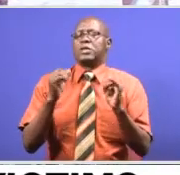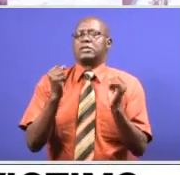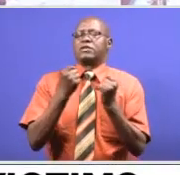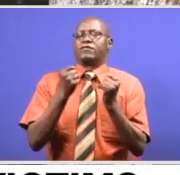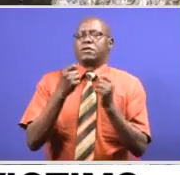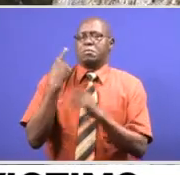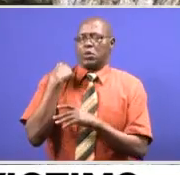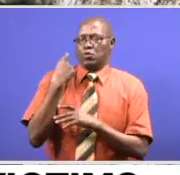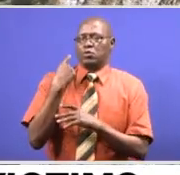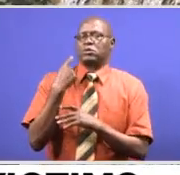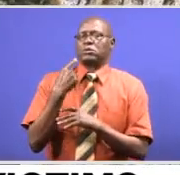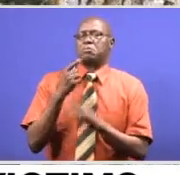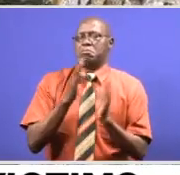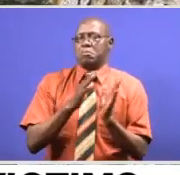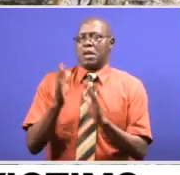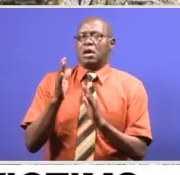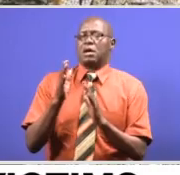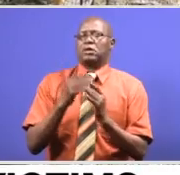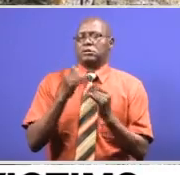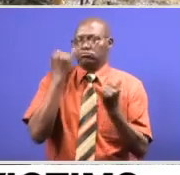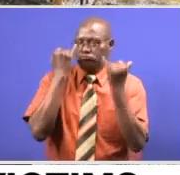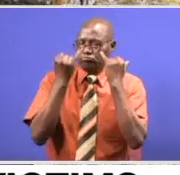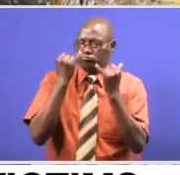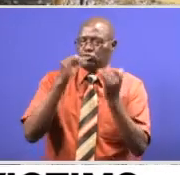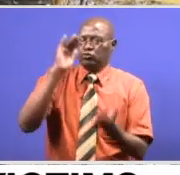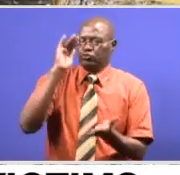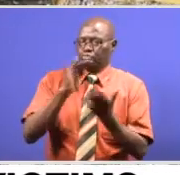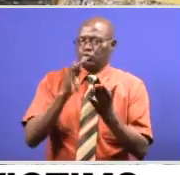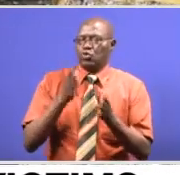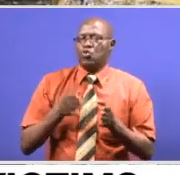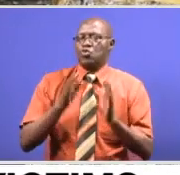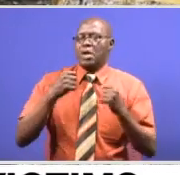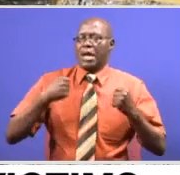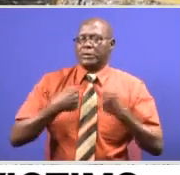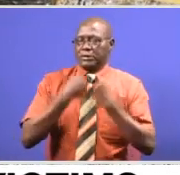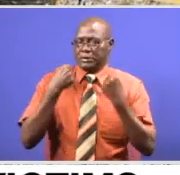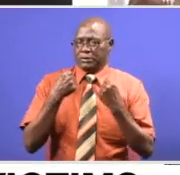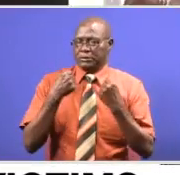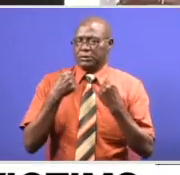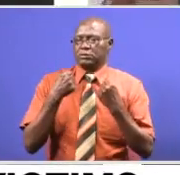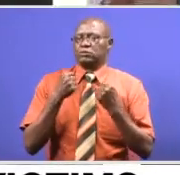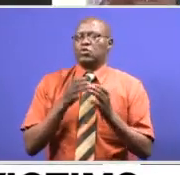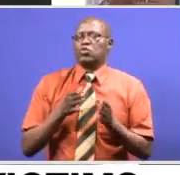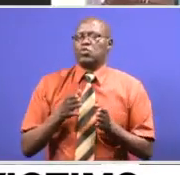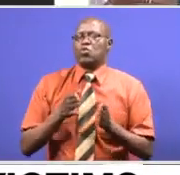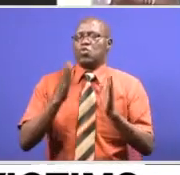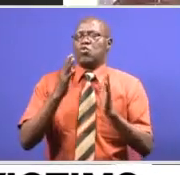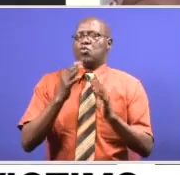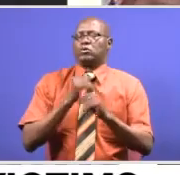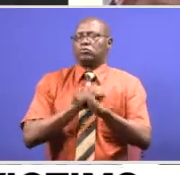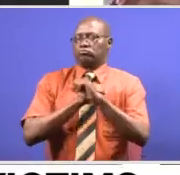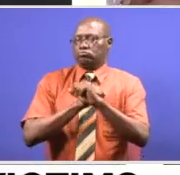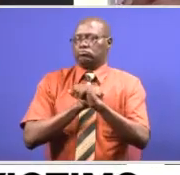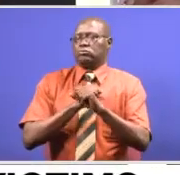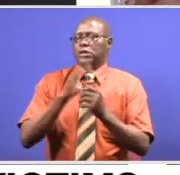as an intervention to reduce road traffic crashes, and is also developing a road safety curriculum for school-going children